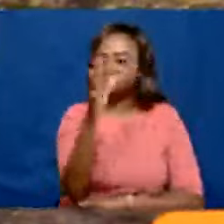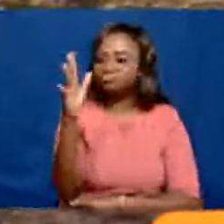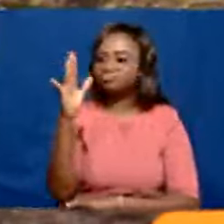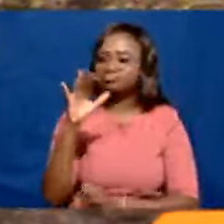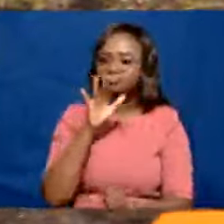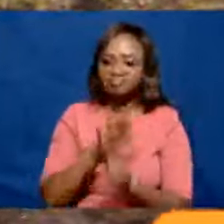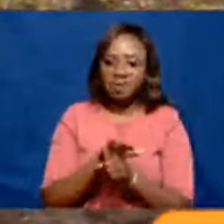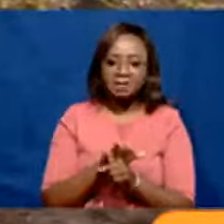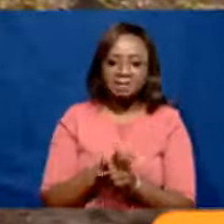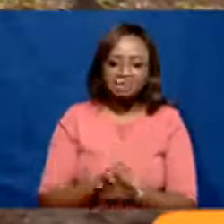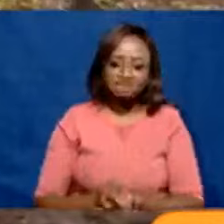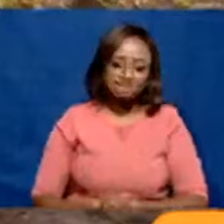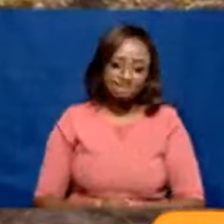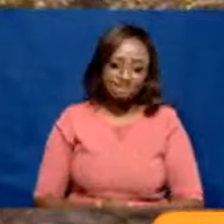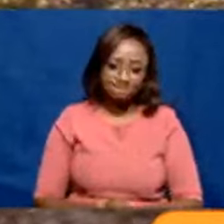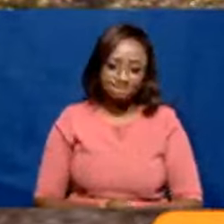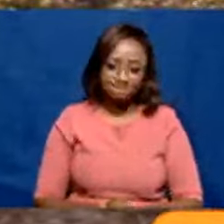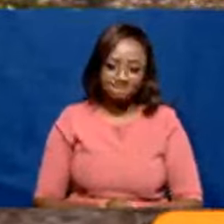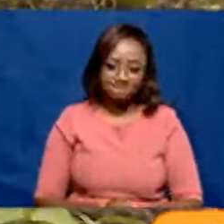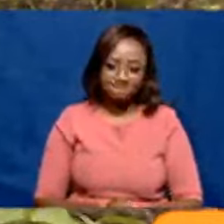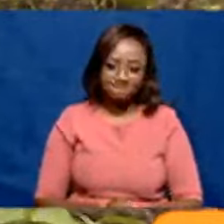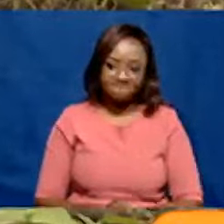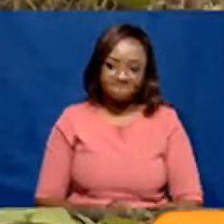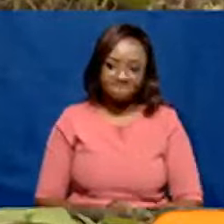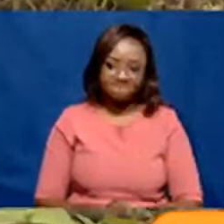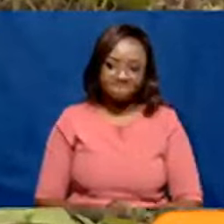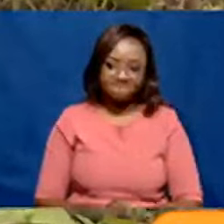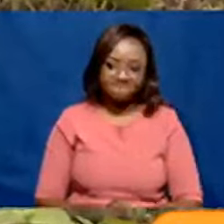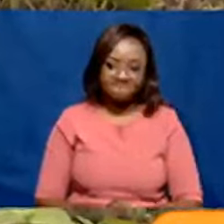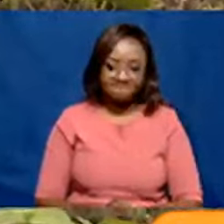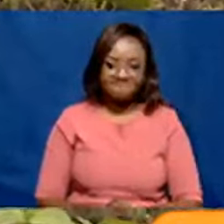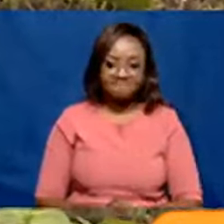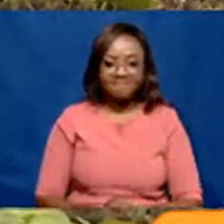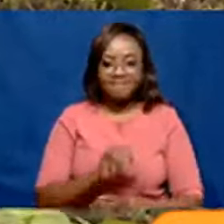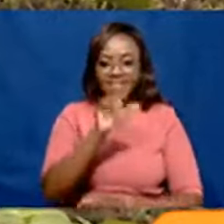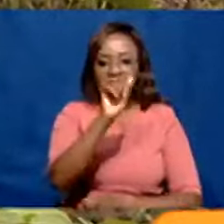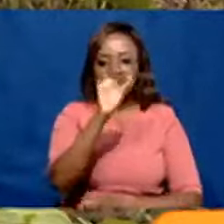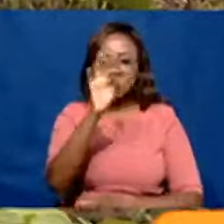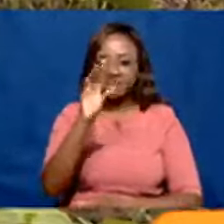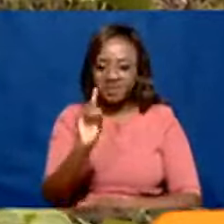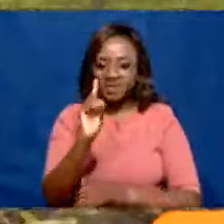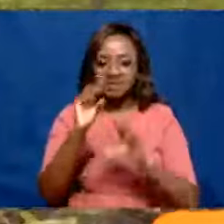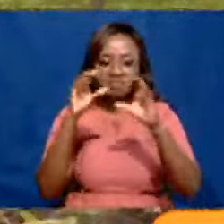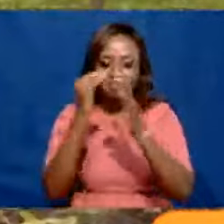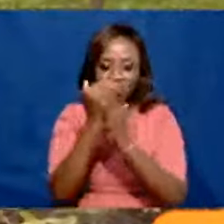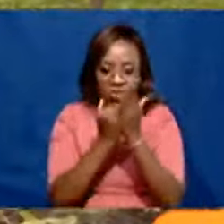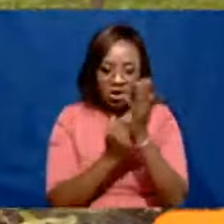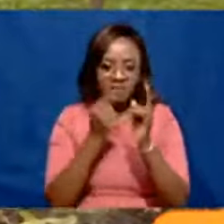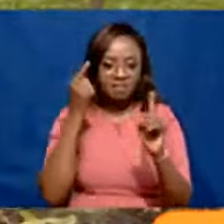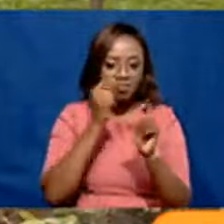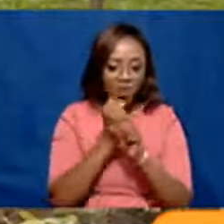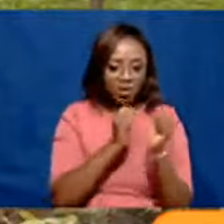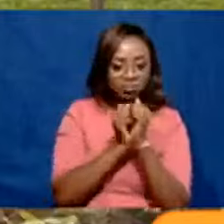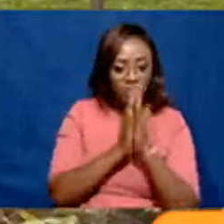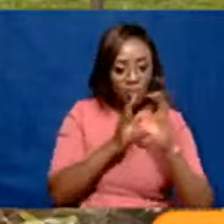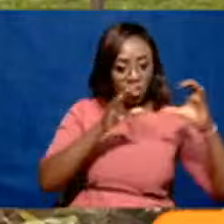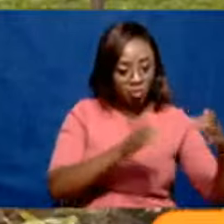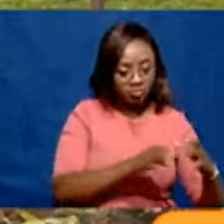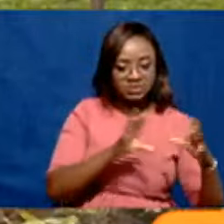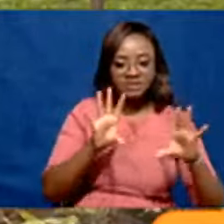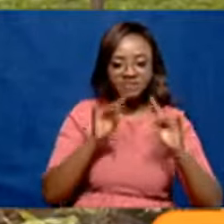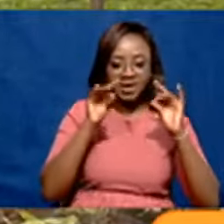next collaboration phase of the African French Development AFD program and community is to explore different avenues